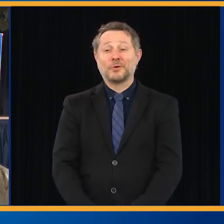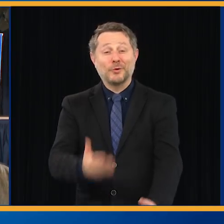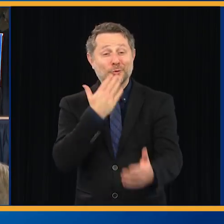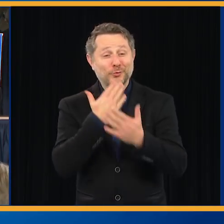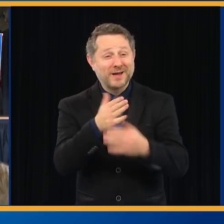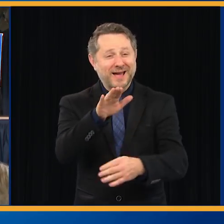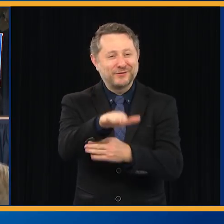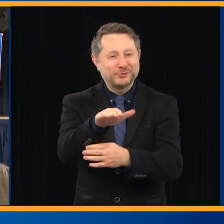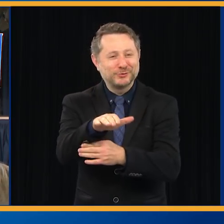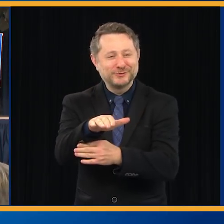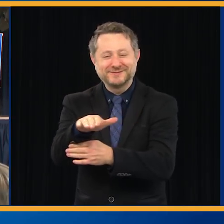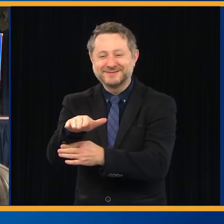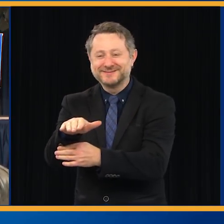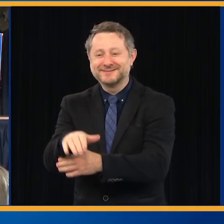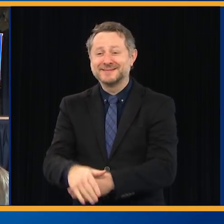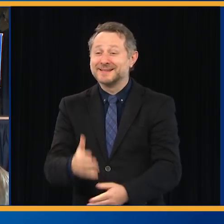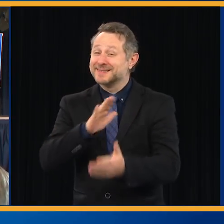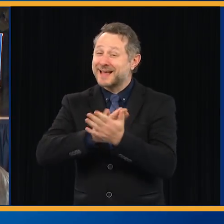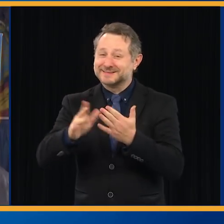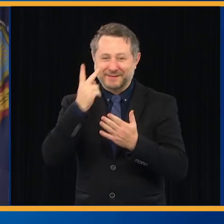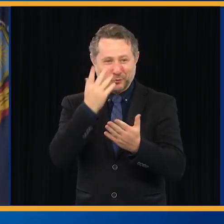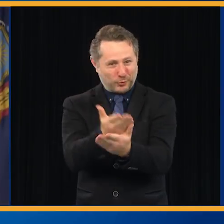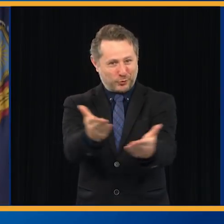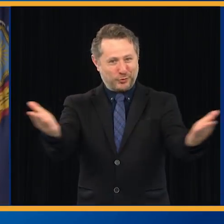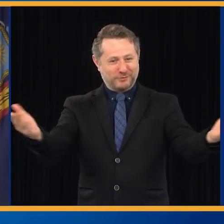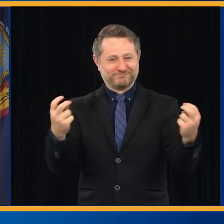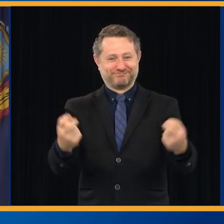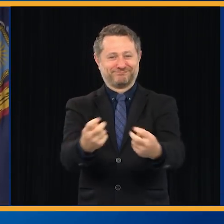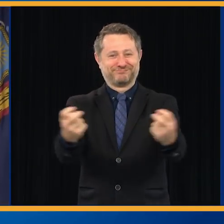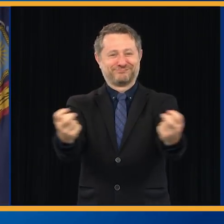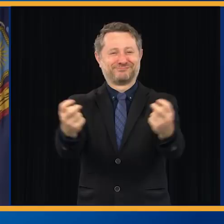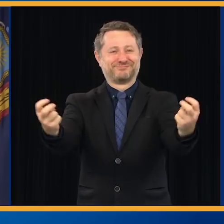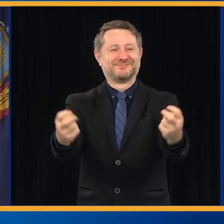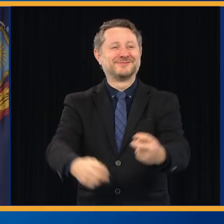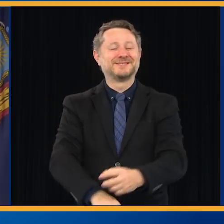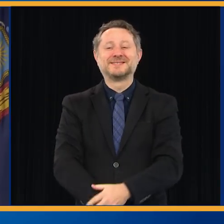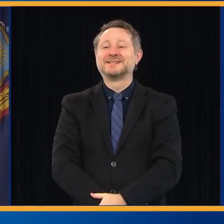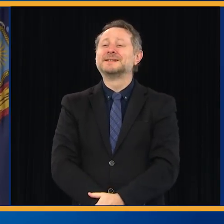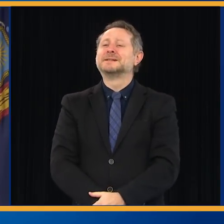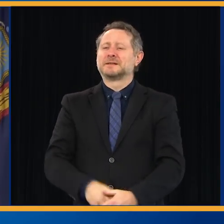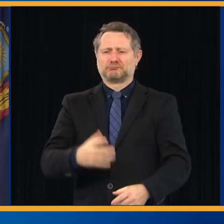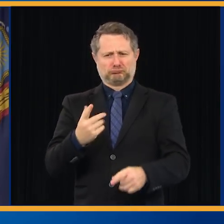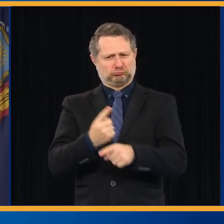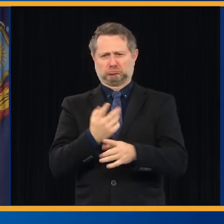Good to see you all here today, appropriately socially distanced.